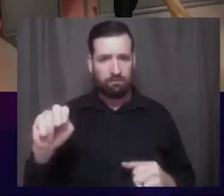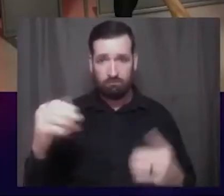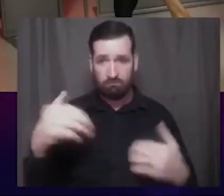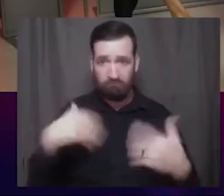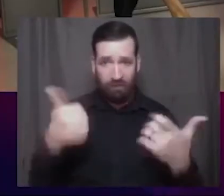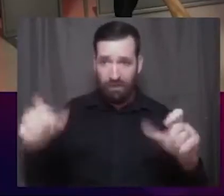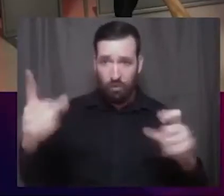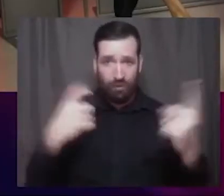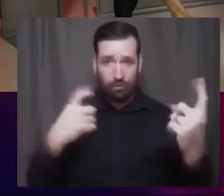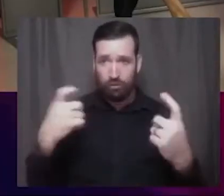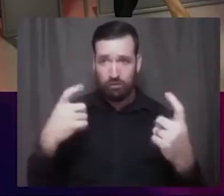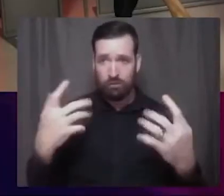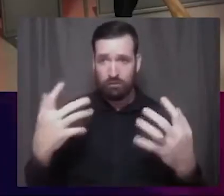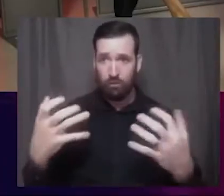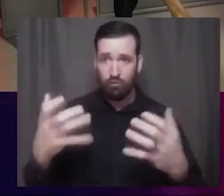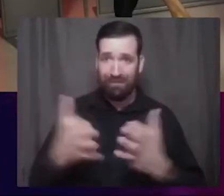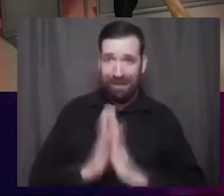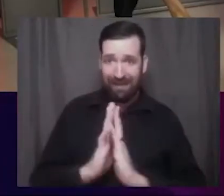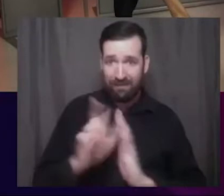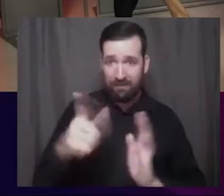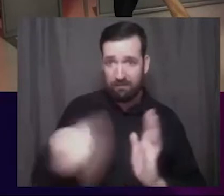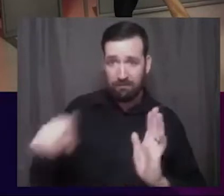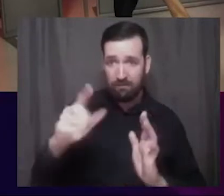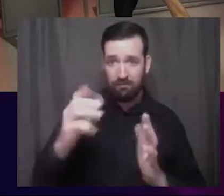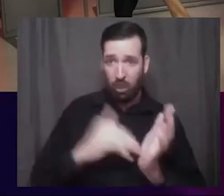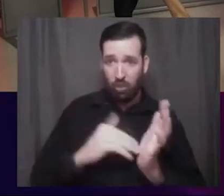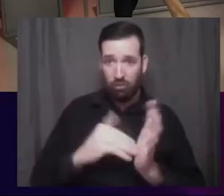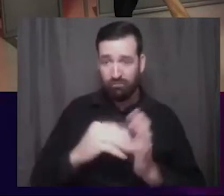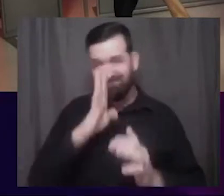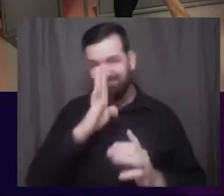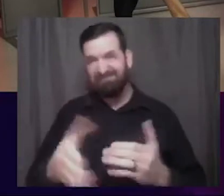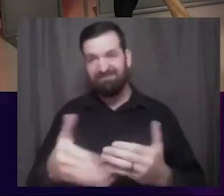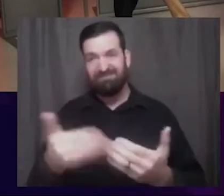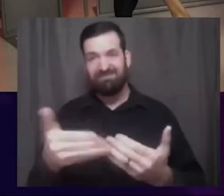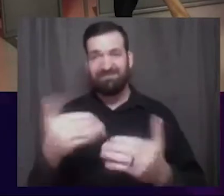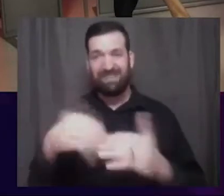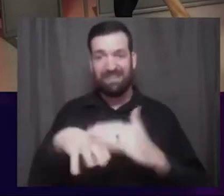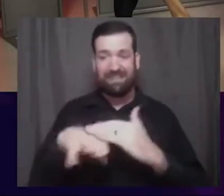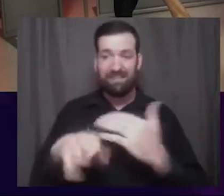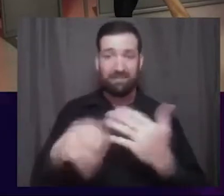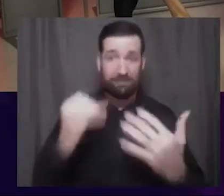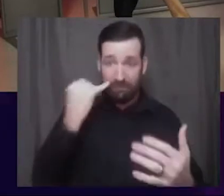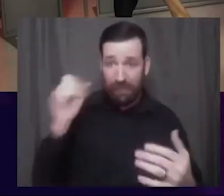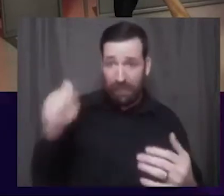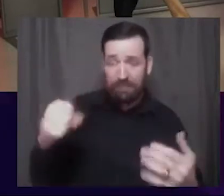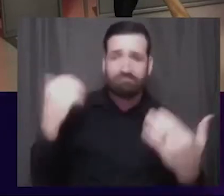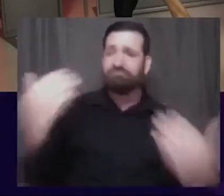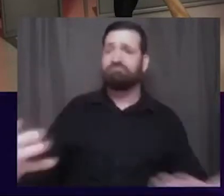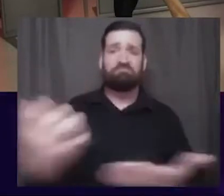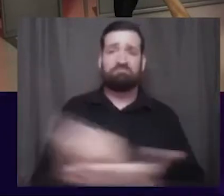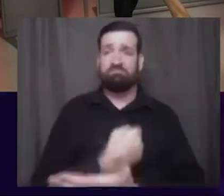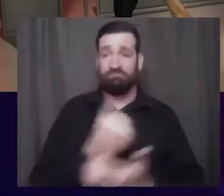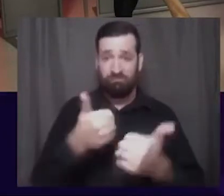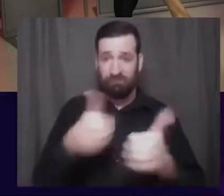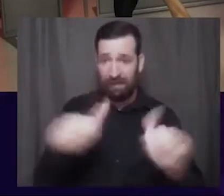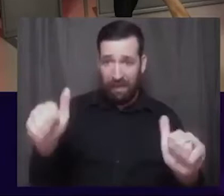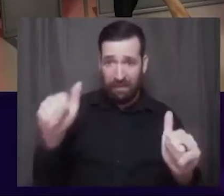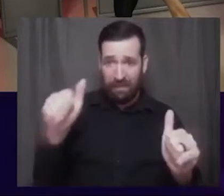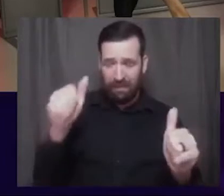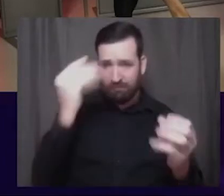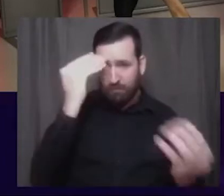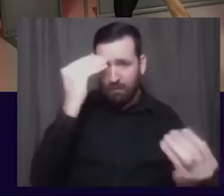want to ask the doctors while you have direct access to them? Because if you do, I want you to jump right in. Was there anything you heard today that you thought, oh,